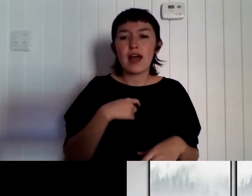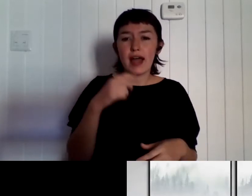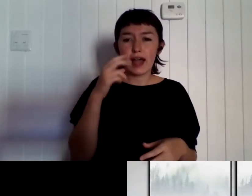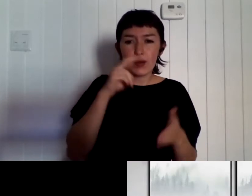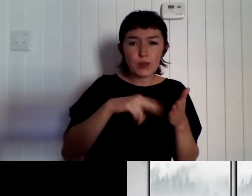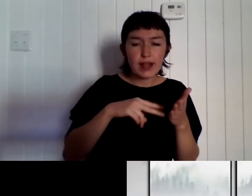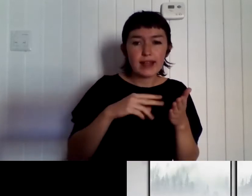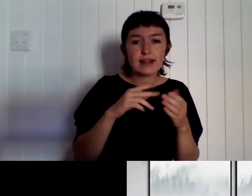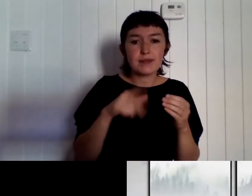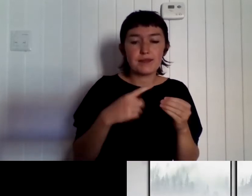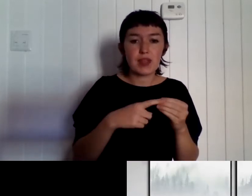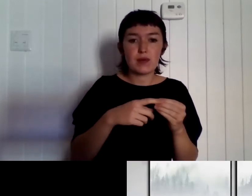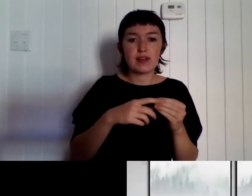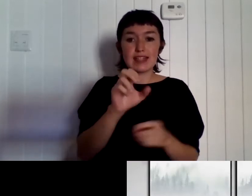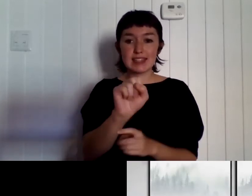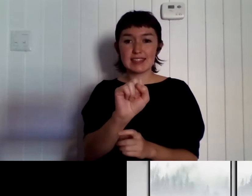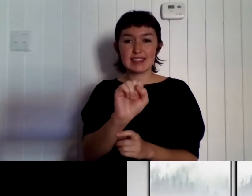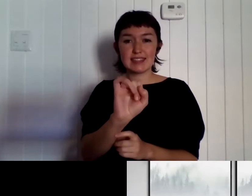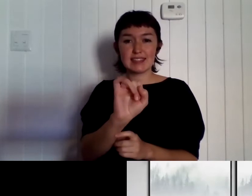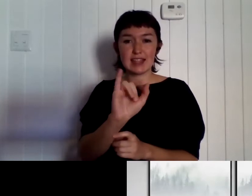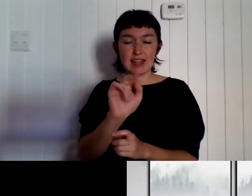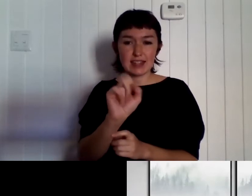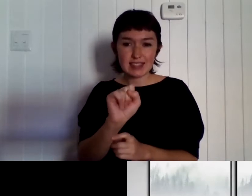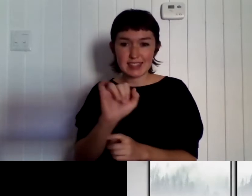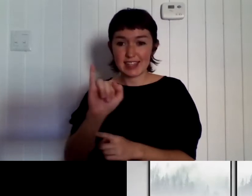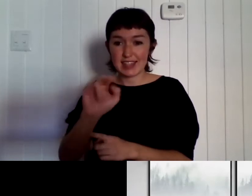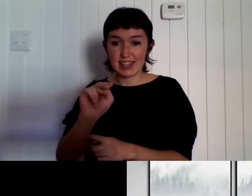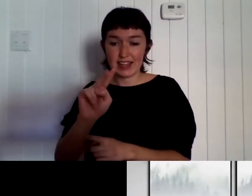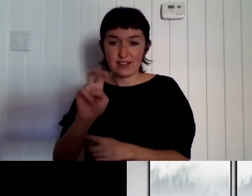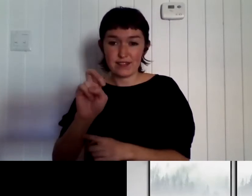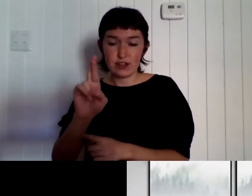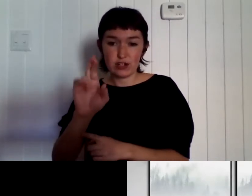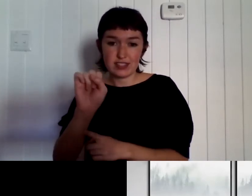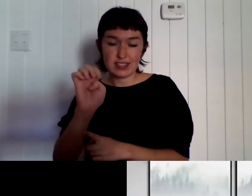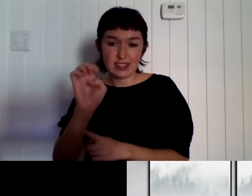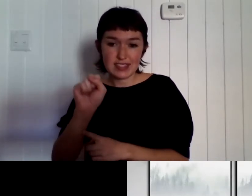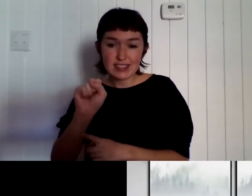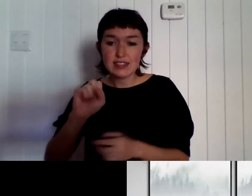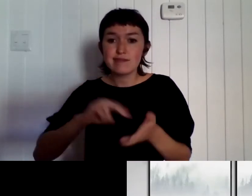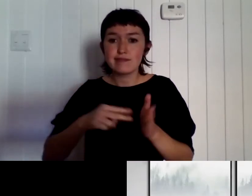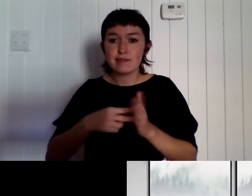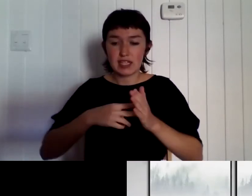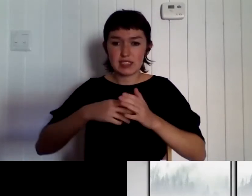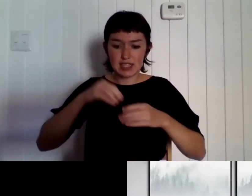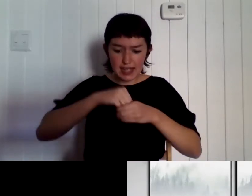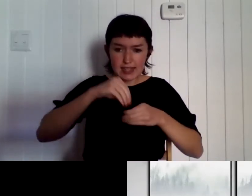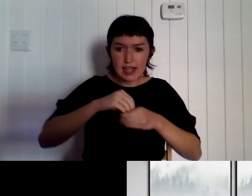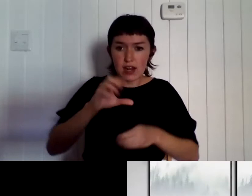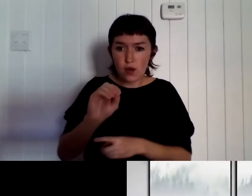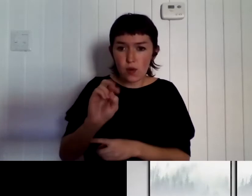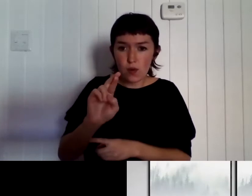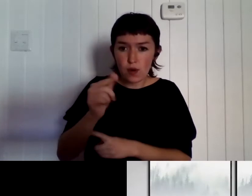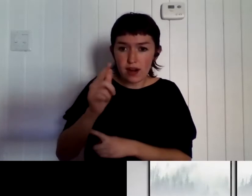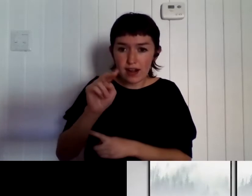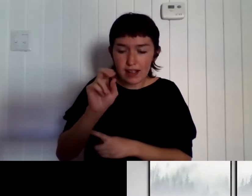all of your organs are flipped basically on the other side, just some proportion of the population, instead of having your heart here, your